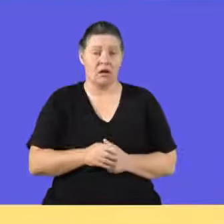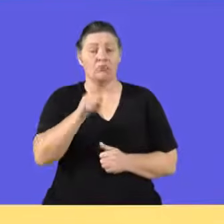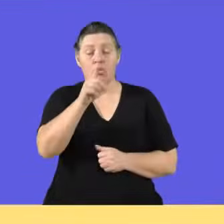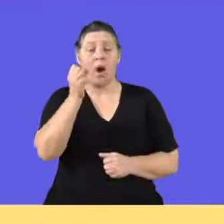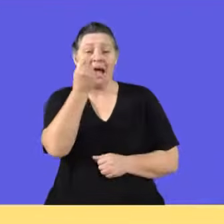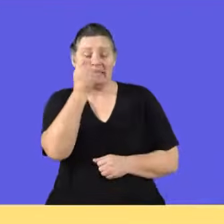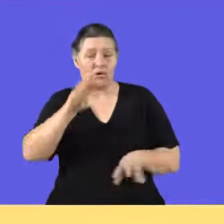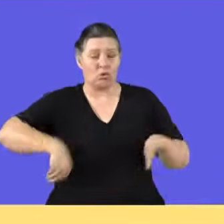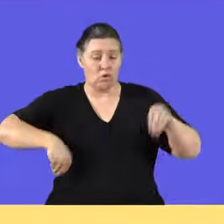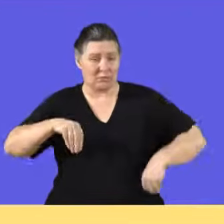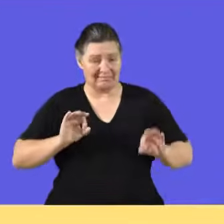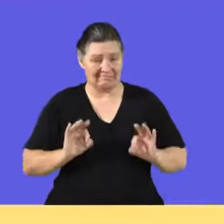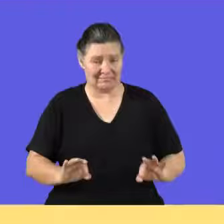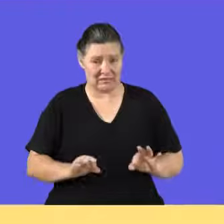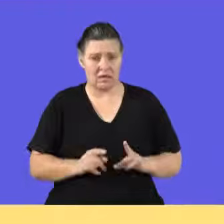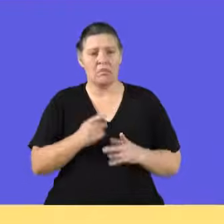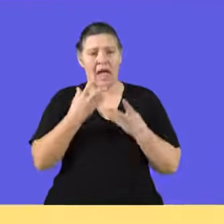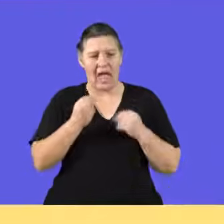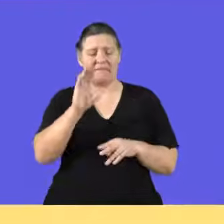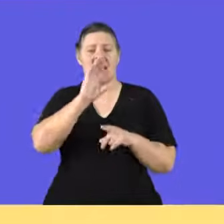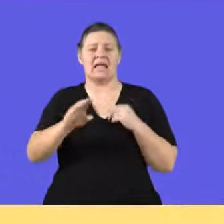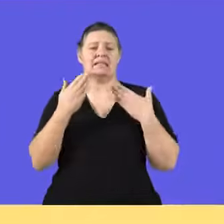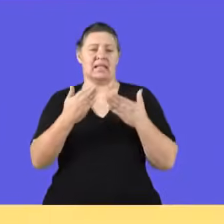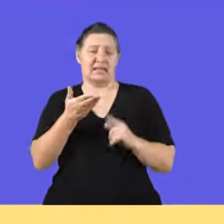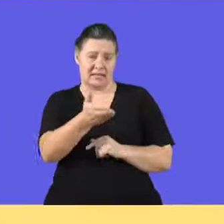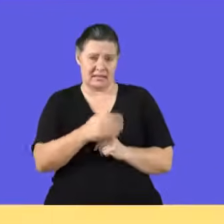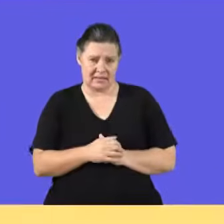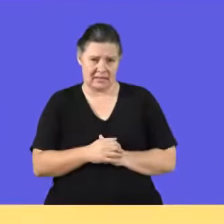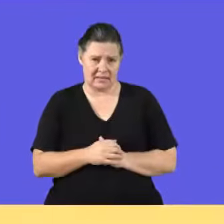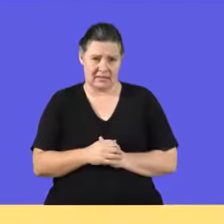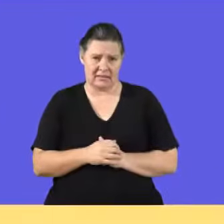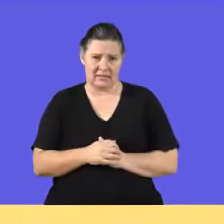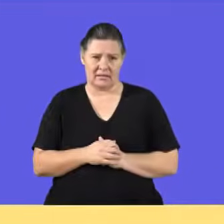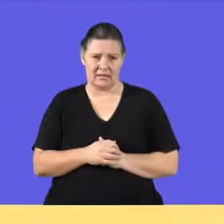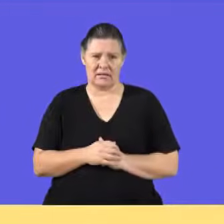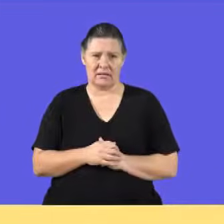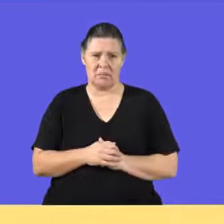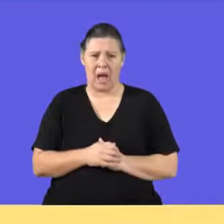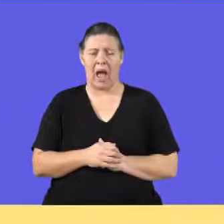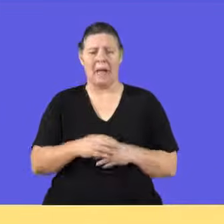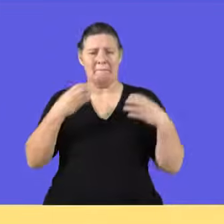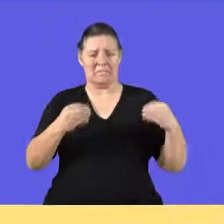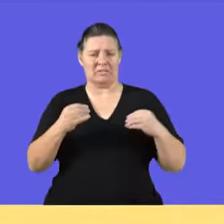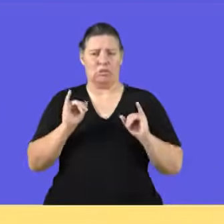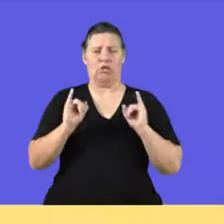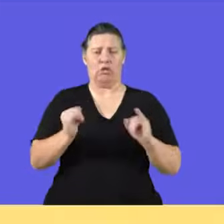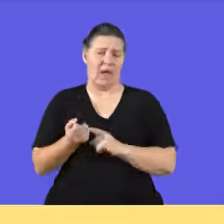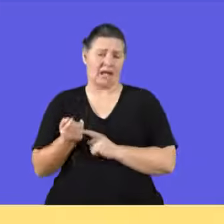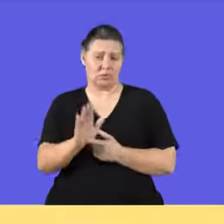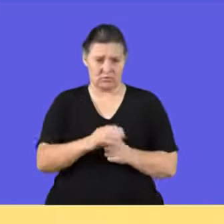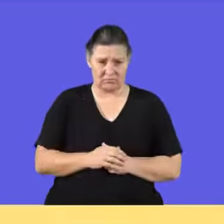call corruption. For you to understand corruption nicely, I have a case study that I have here of